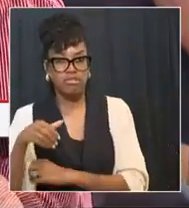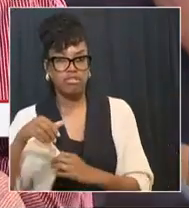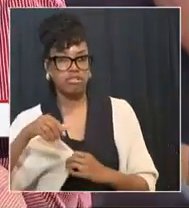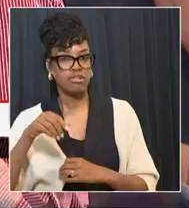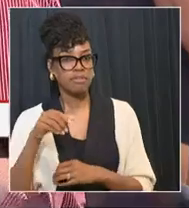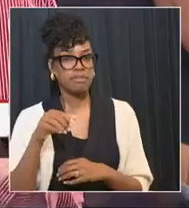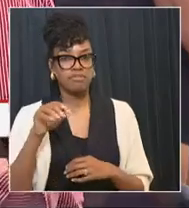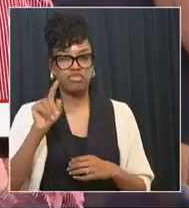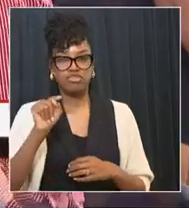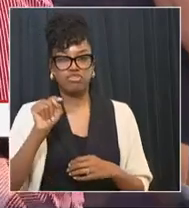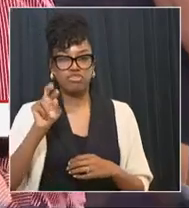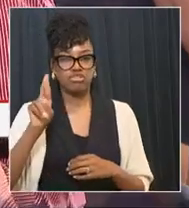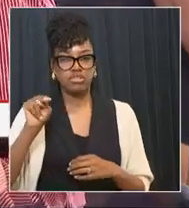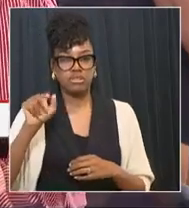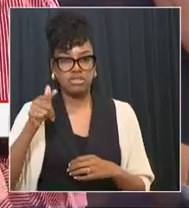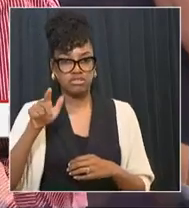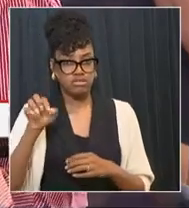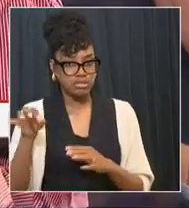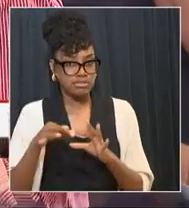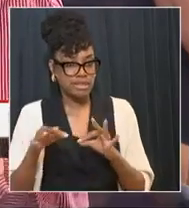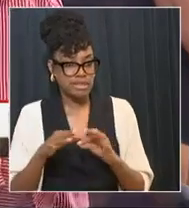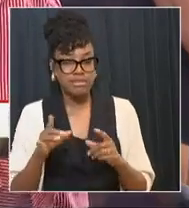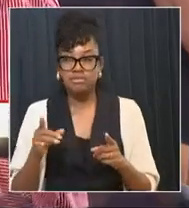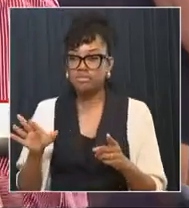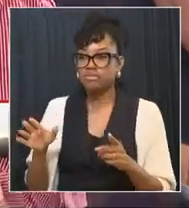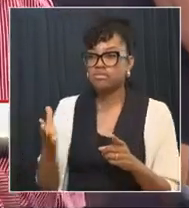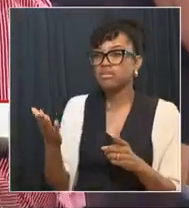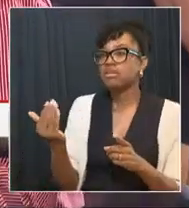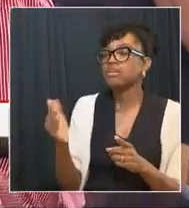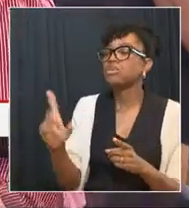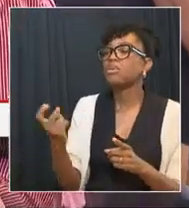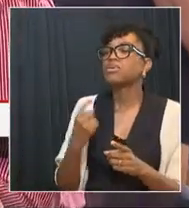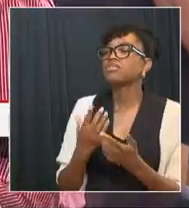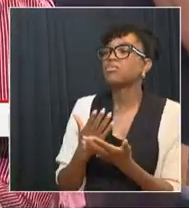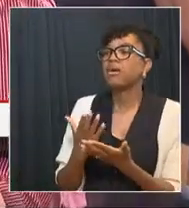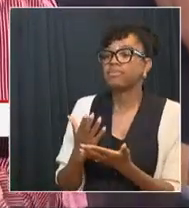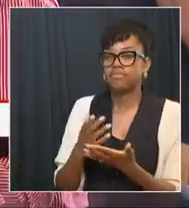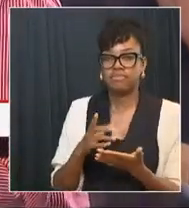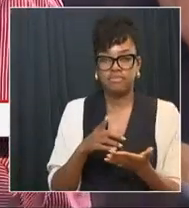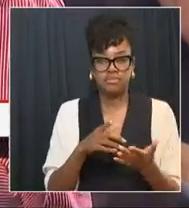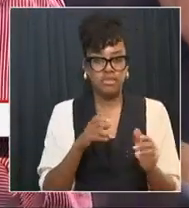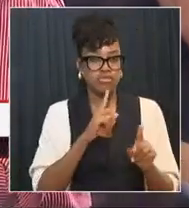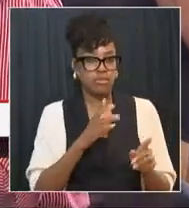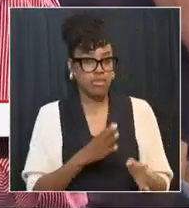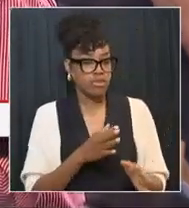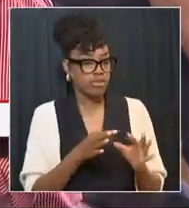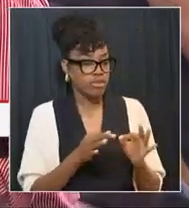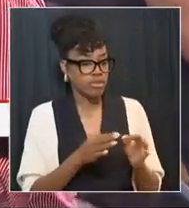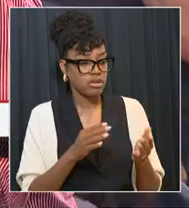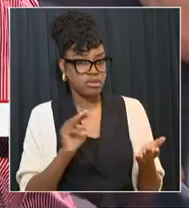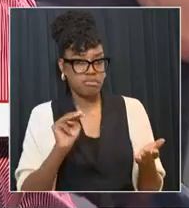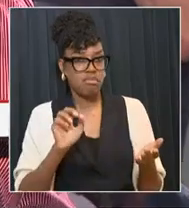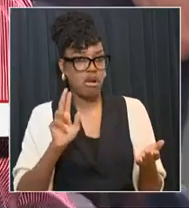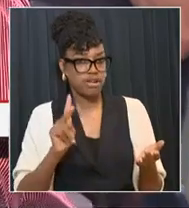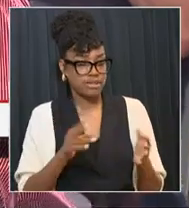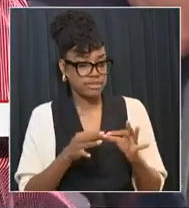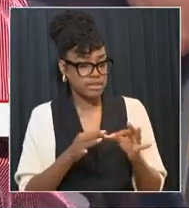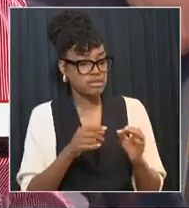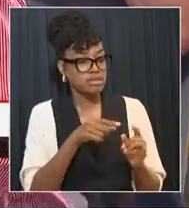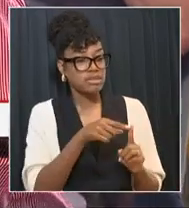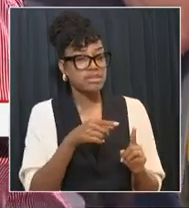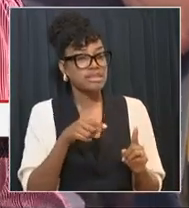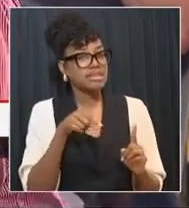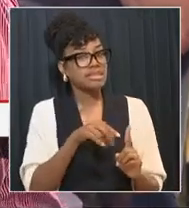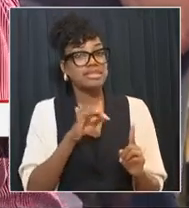Again, this seems like very much pro-business, and it doesn't